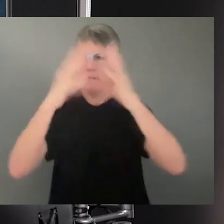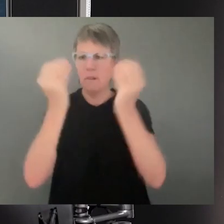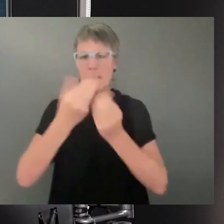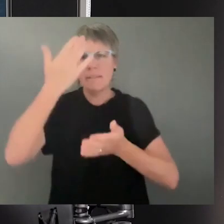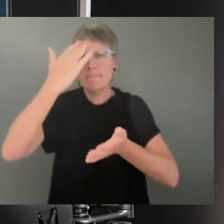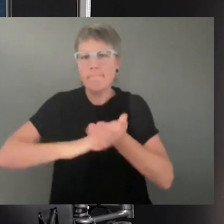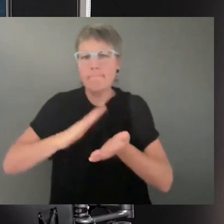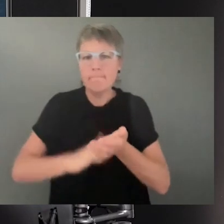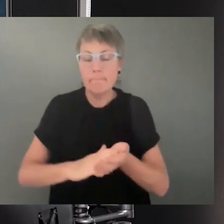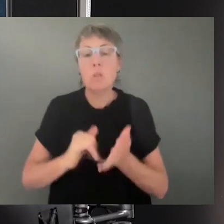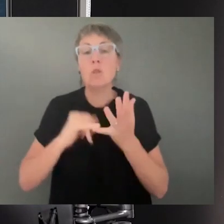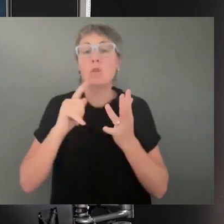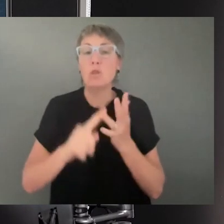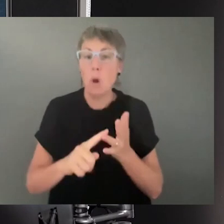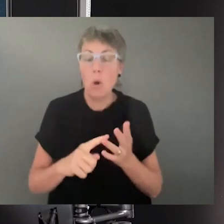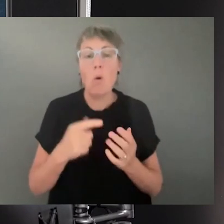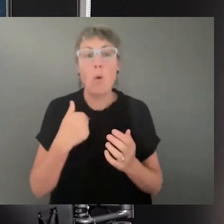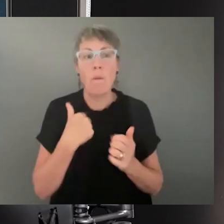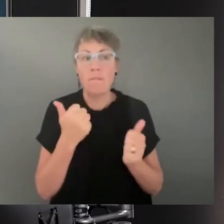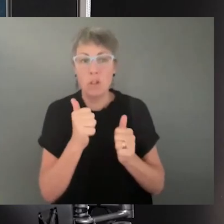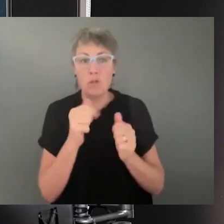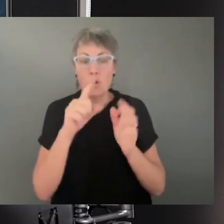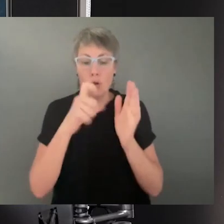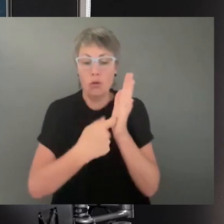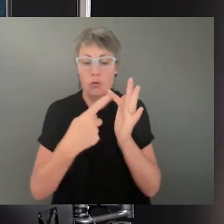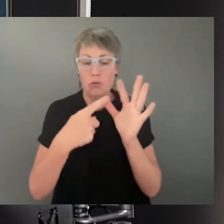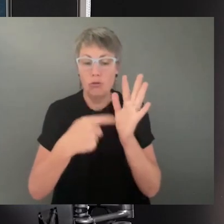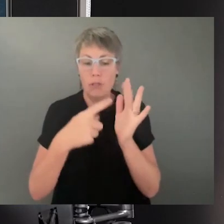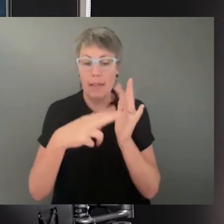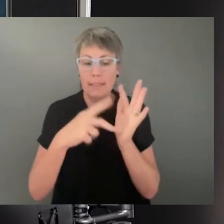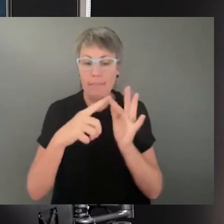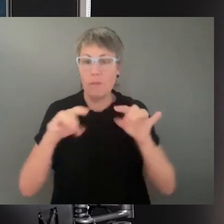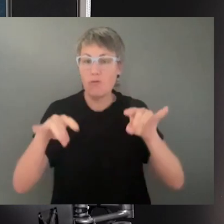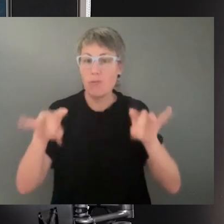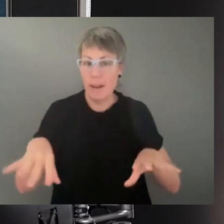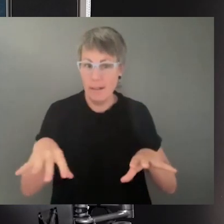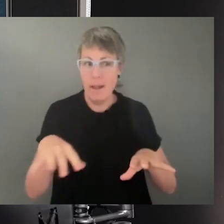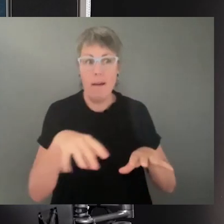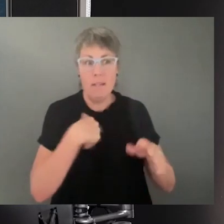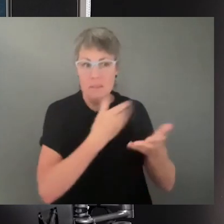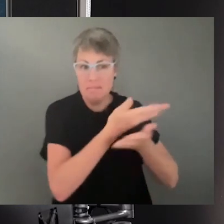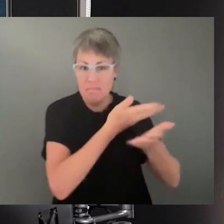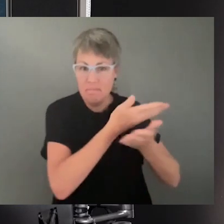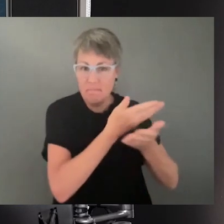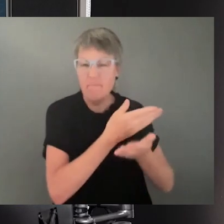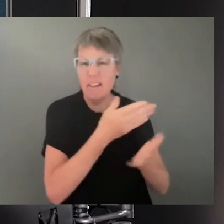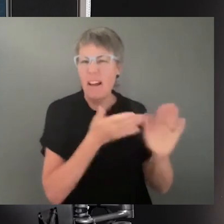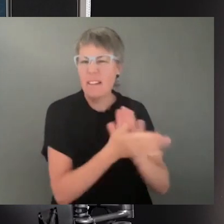of these wonderful histories of work that people have been doing all around Australia. How many artists are involved in the project?